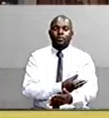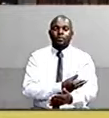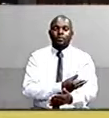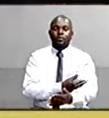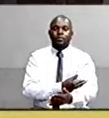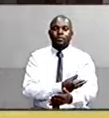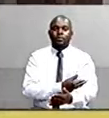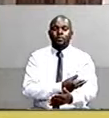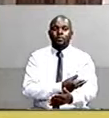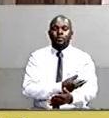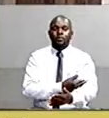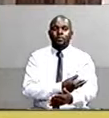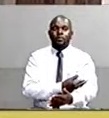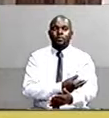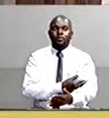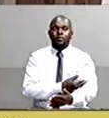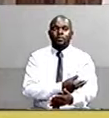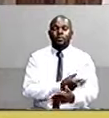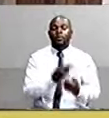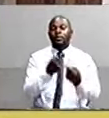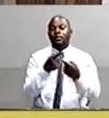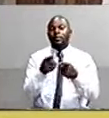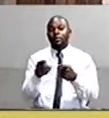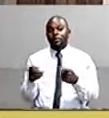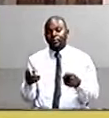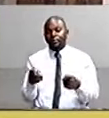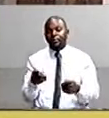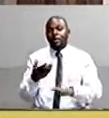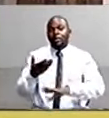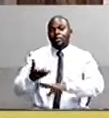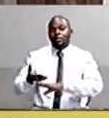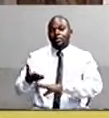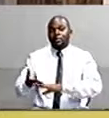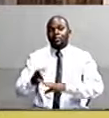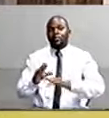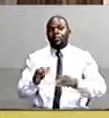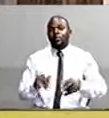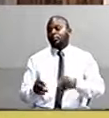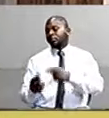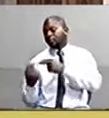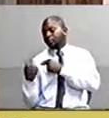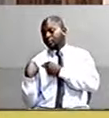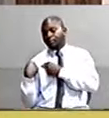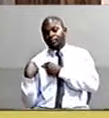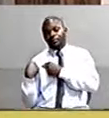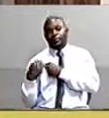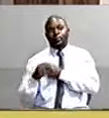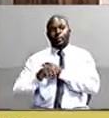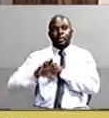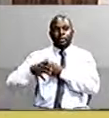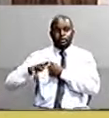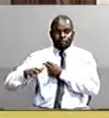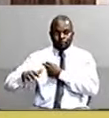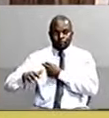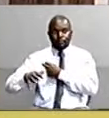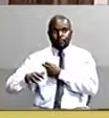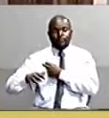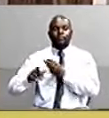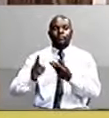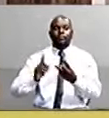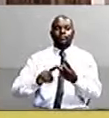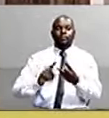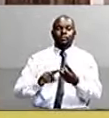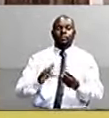sources, naturally, of looking after the different wetlands, they're in charge of looking after the lake, they're in charge of, you